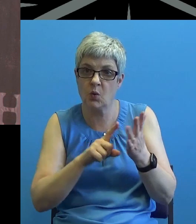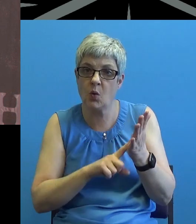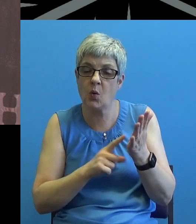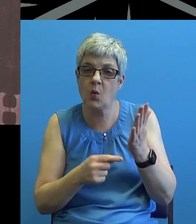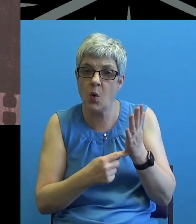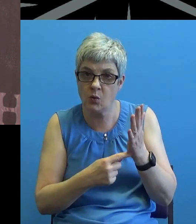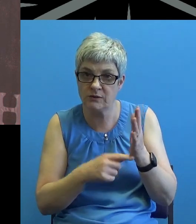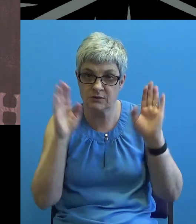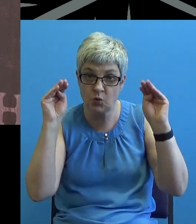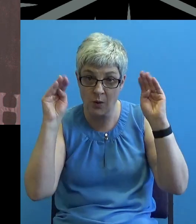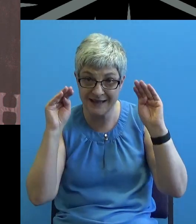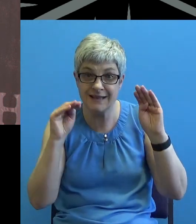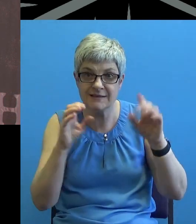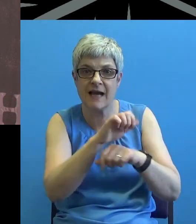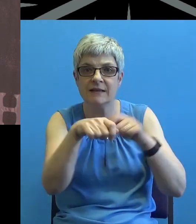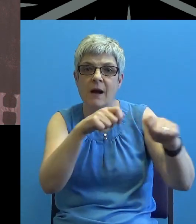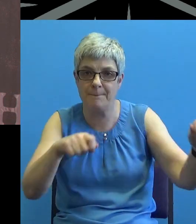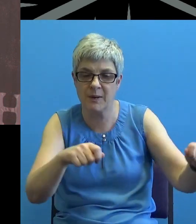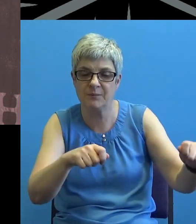tied up,